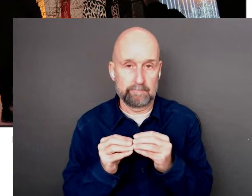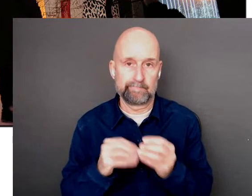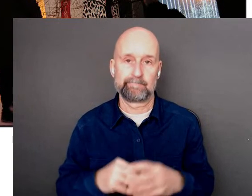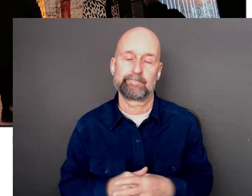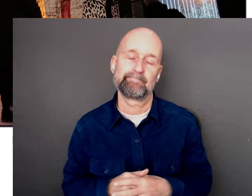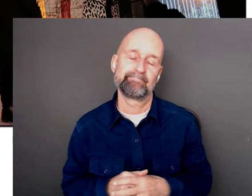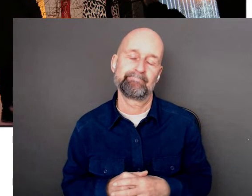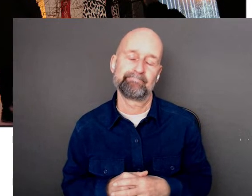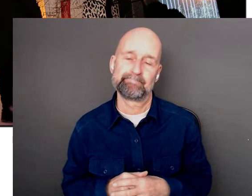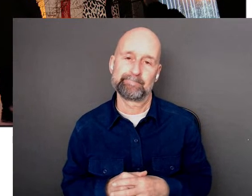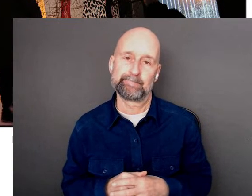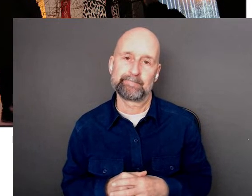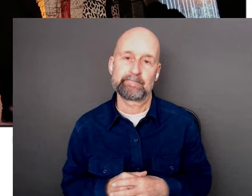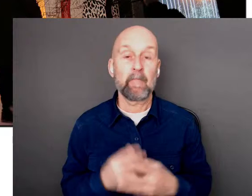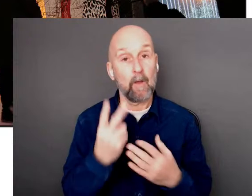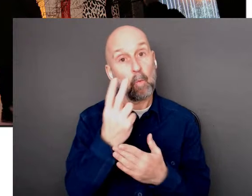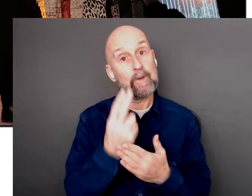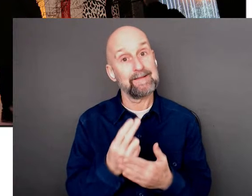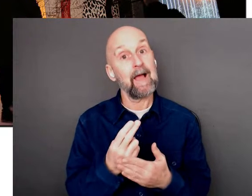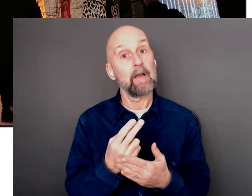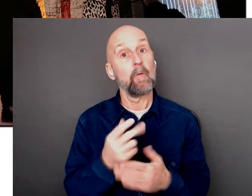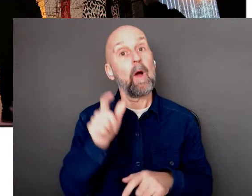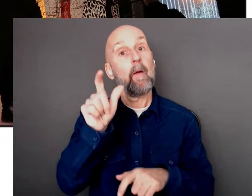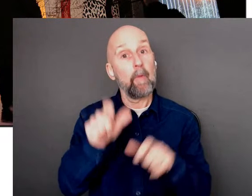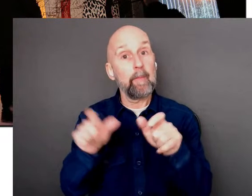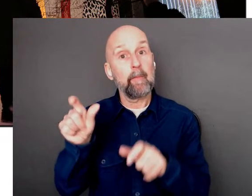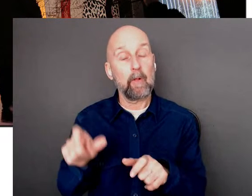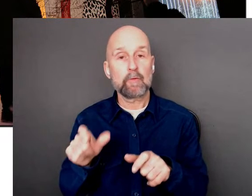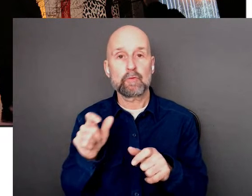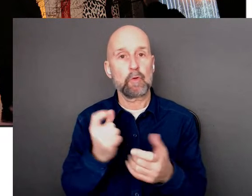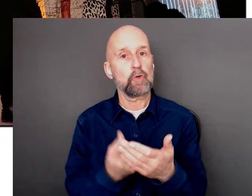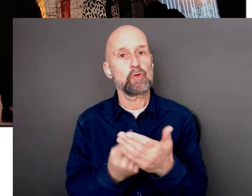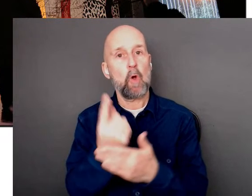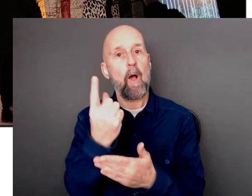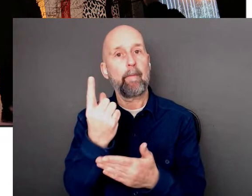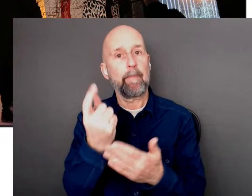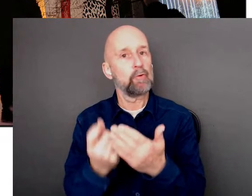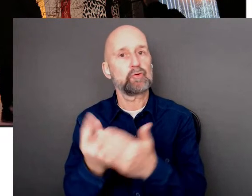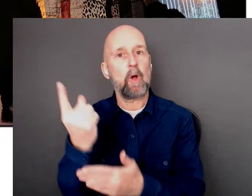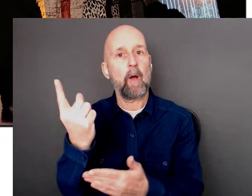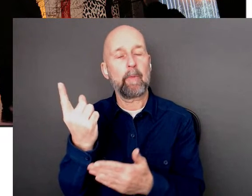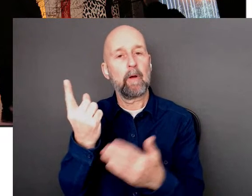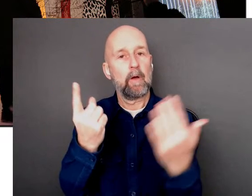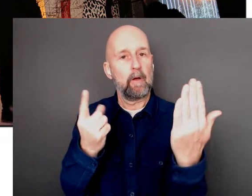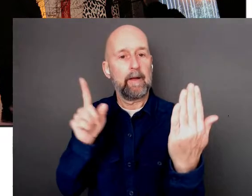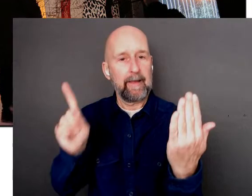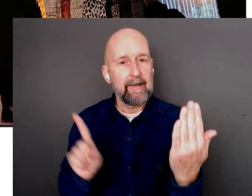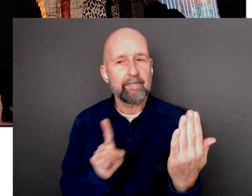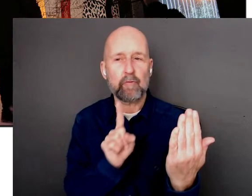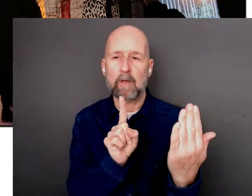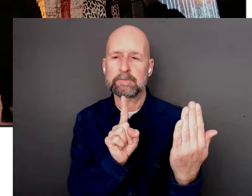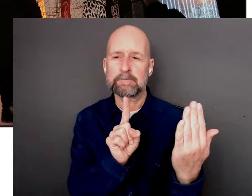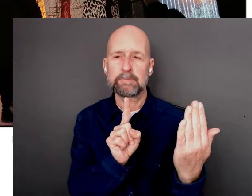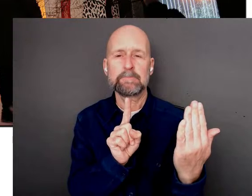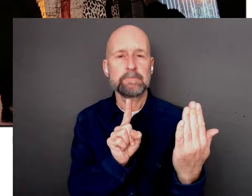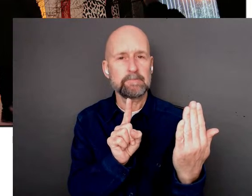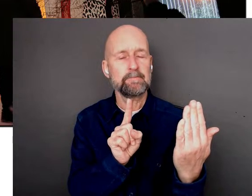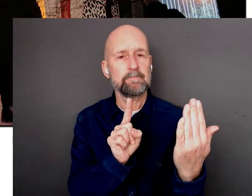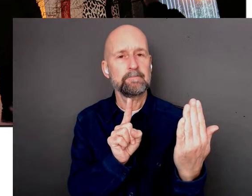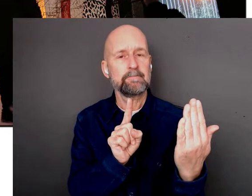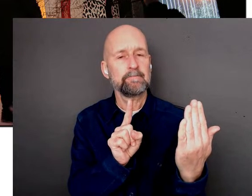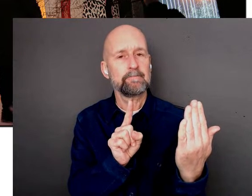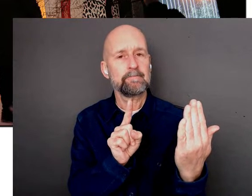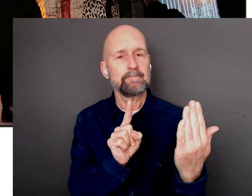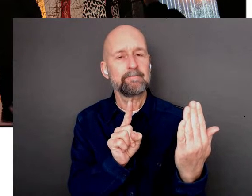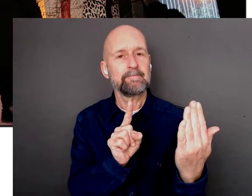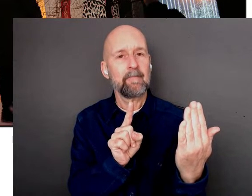we designed it for people to just show up in front of the monolith but they were touching